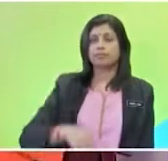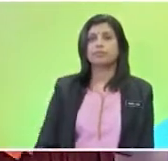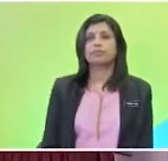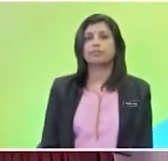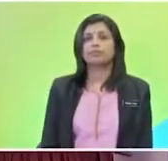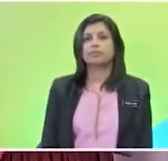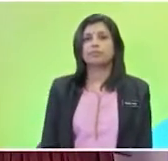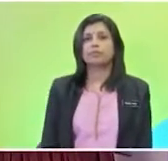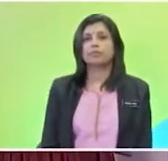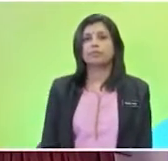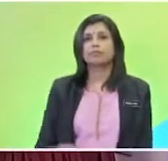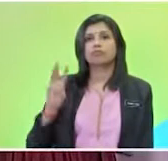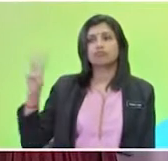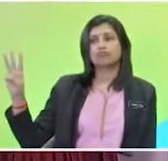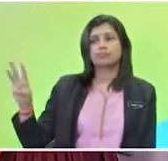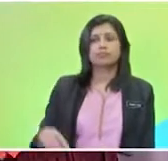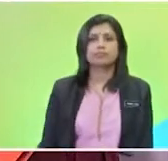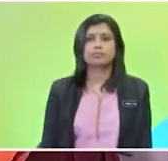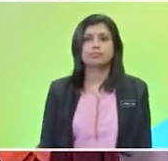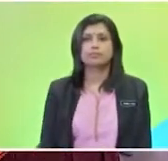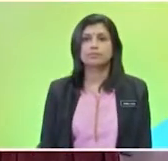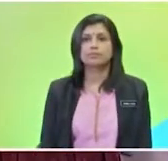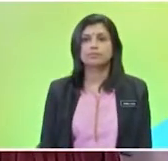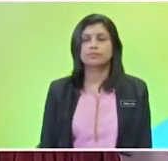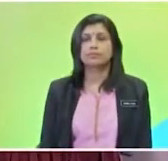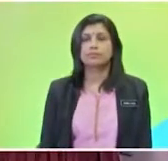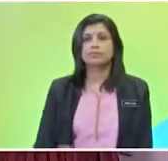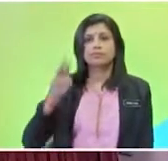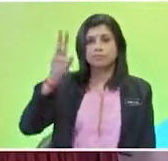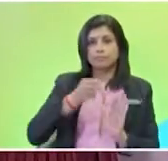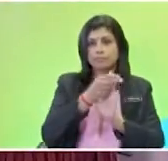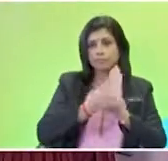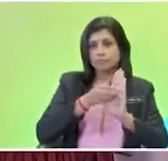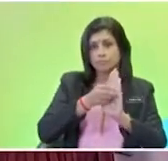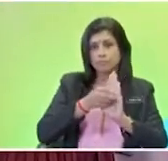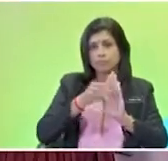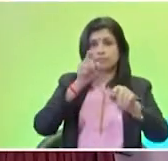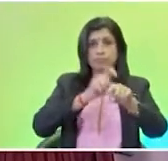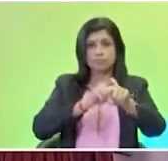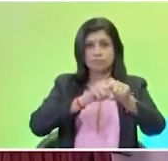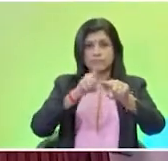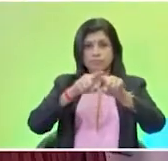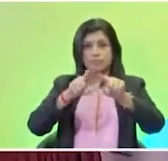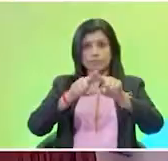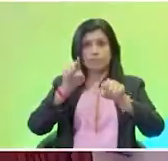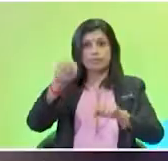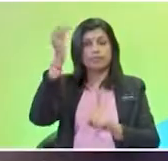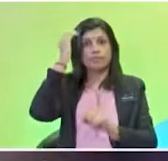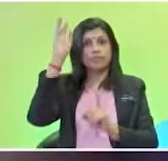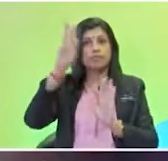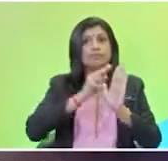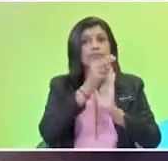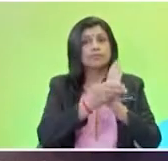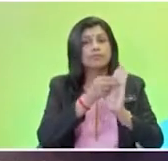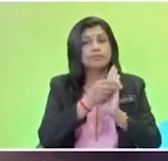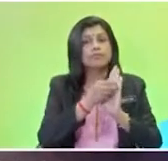information is west. And the last one, it's 6 hours time difference. Time duration. Okay. The time difference. Time difference.